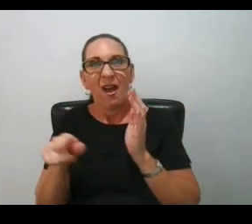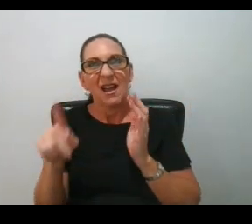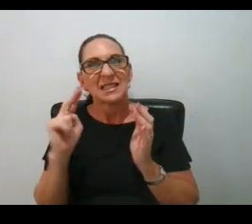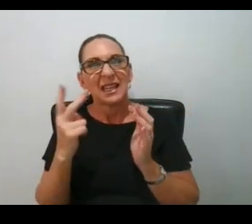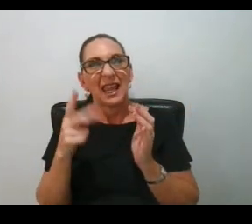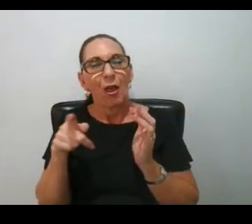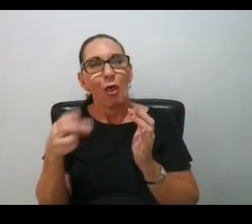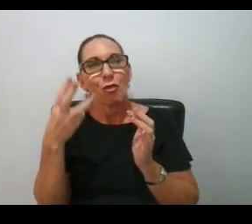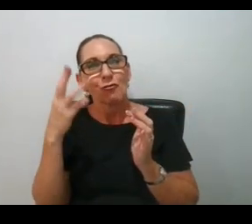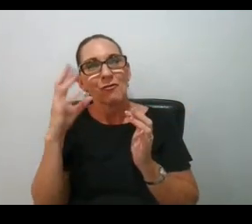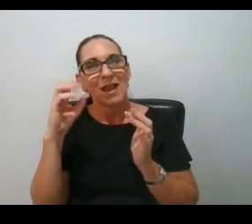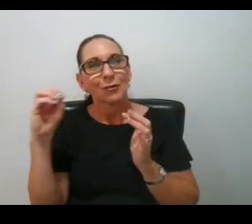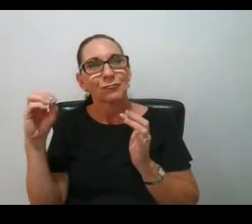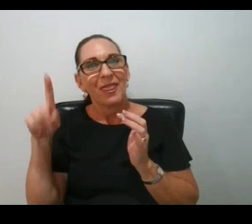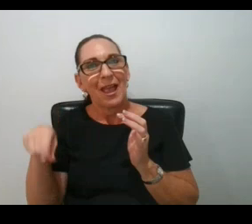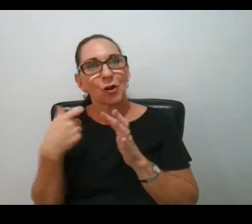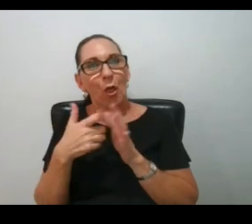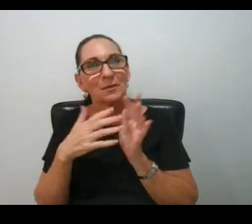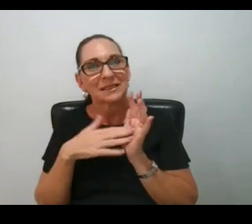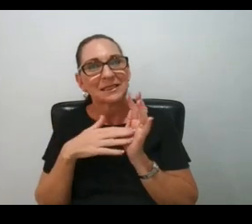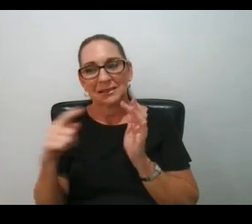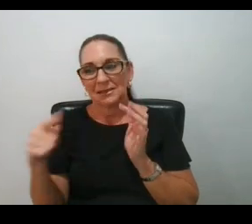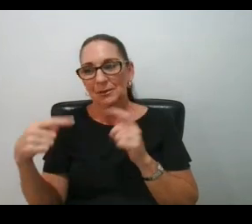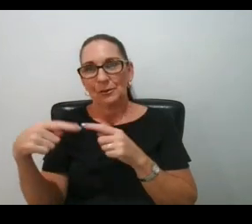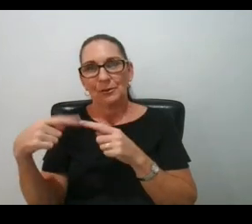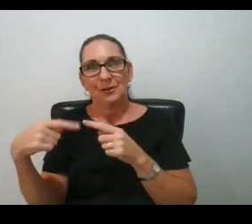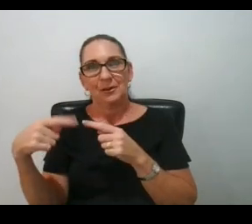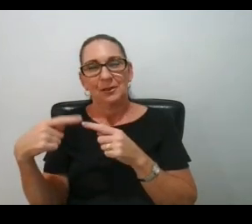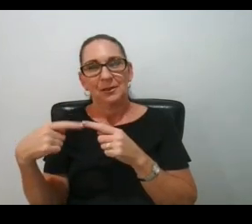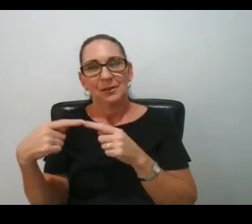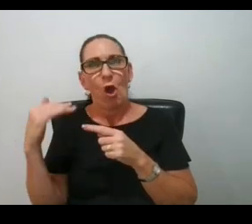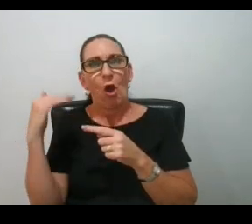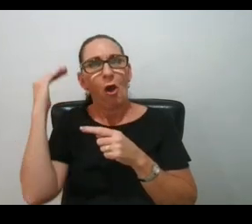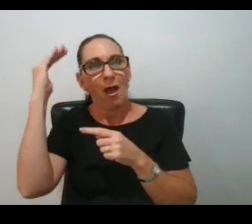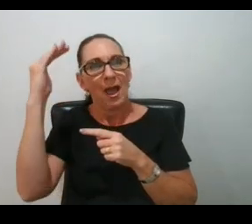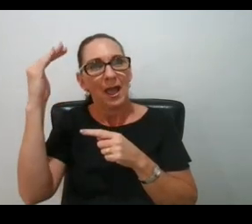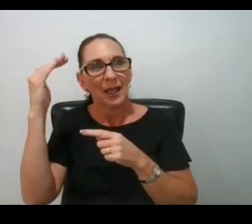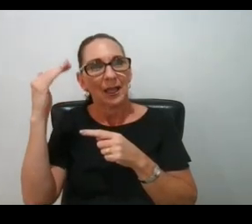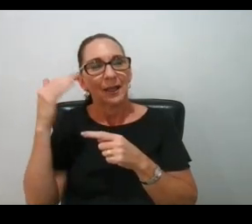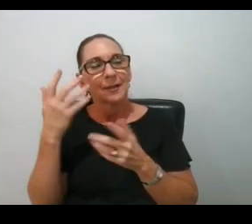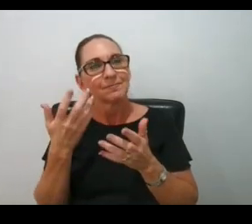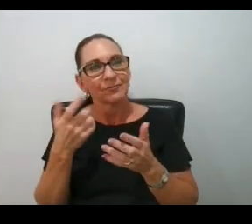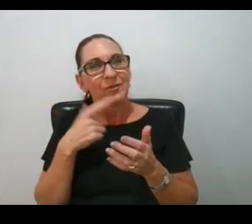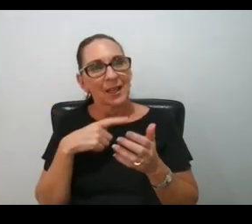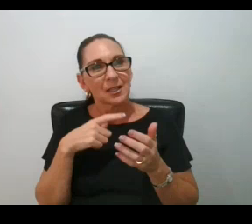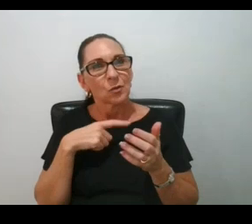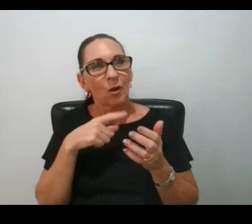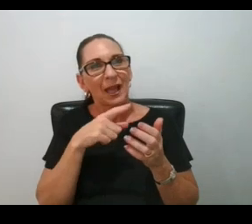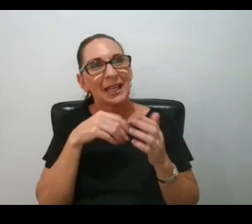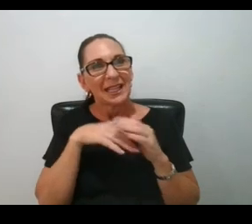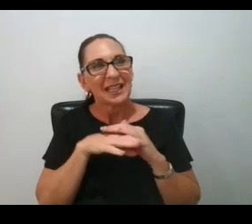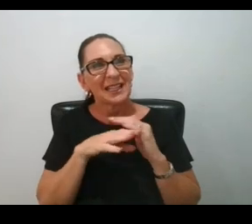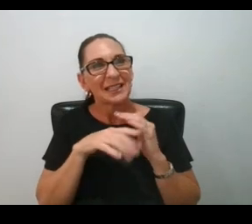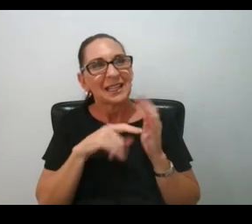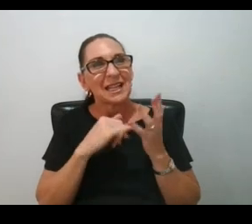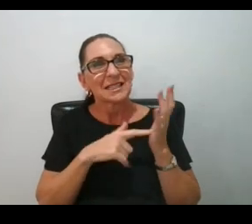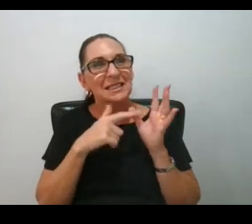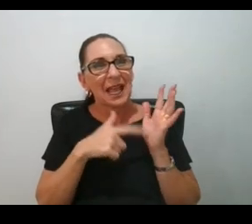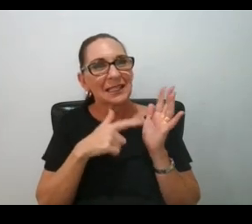clock. And why there exists in state legislation in Queensland, and this is one of the rare state legislation stuff we're talking about